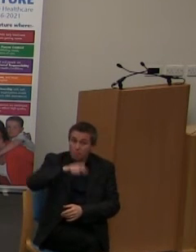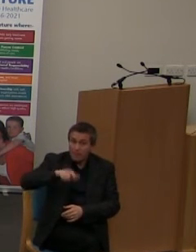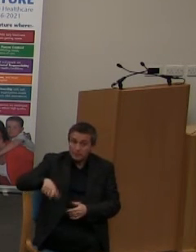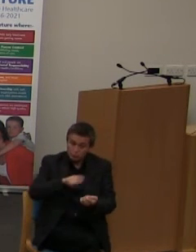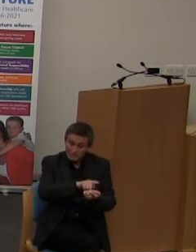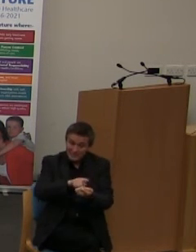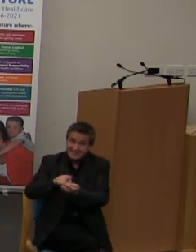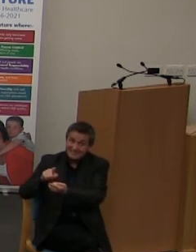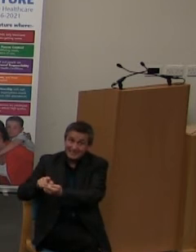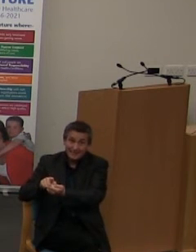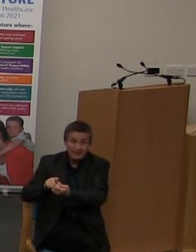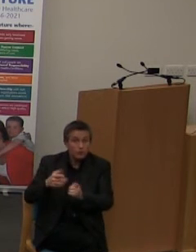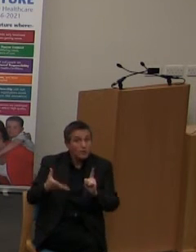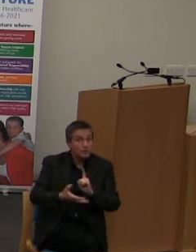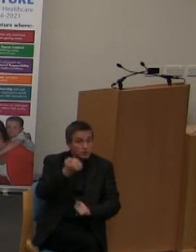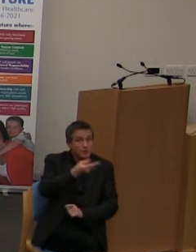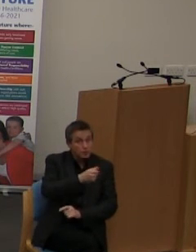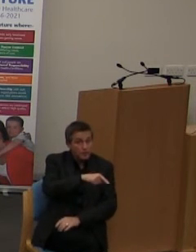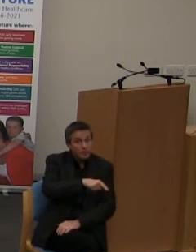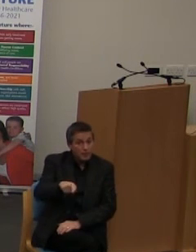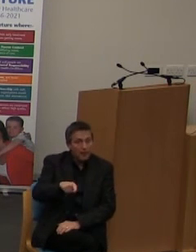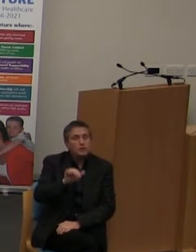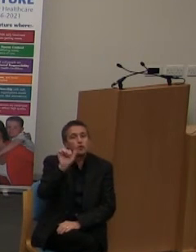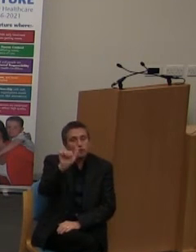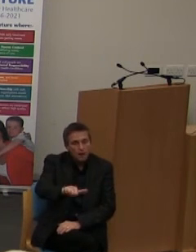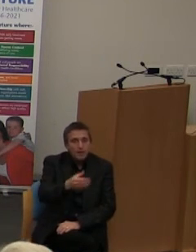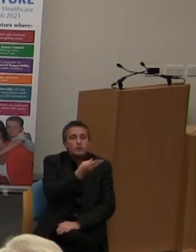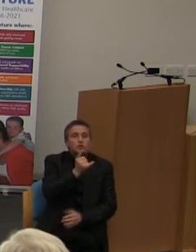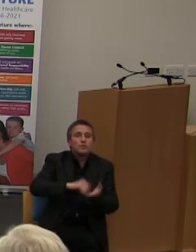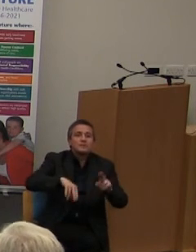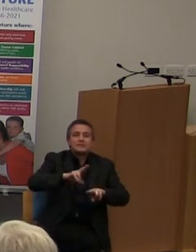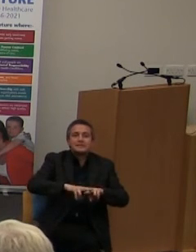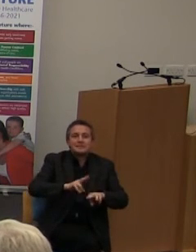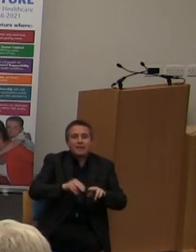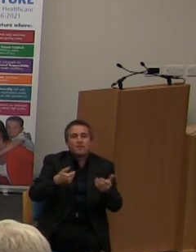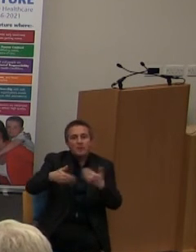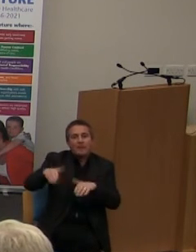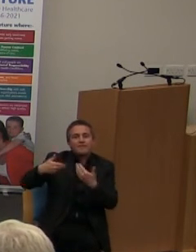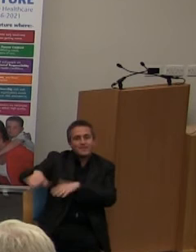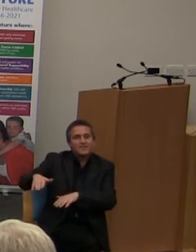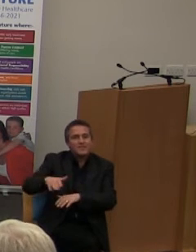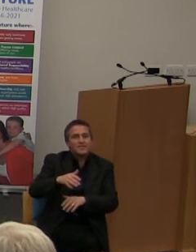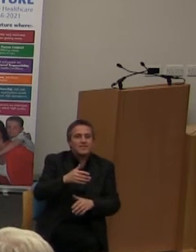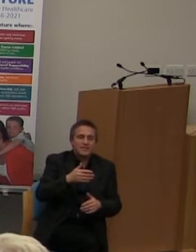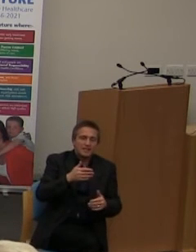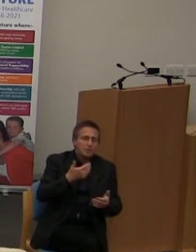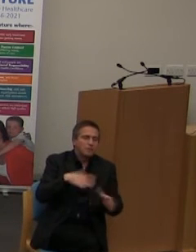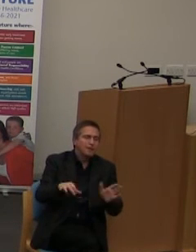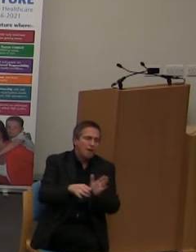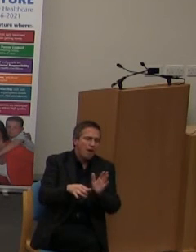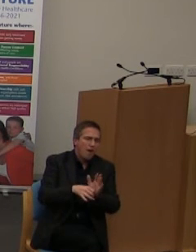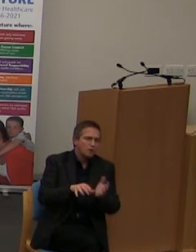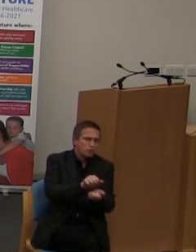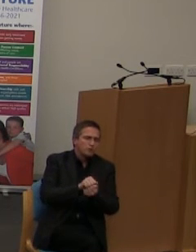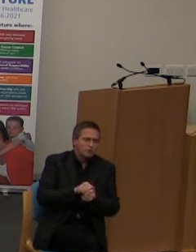have done that. We have had some staffing challenges in the sense of it's quite a small service, and so therefore people coming as we're recruiting